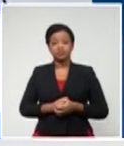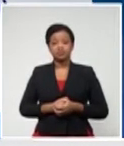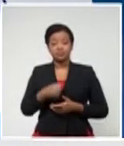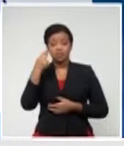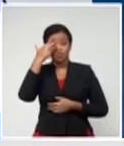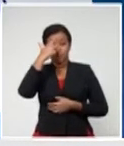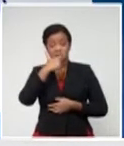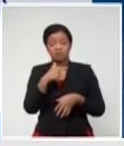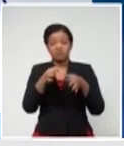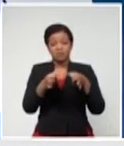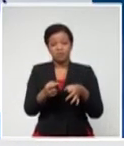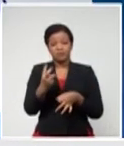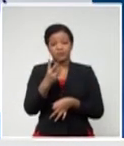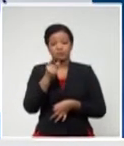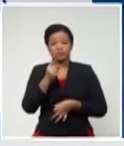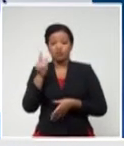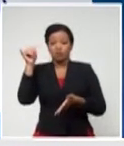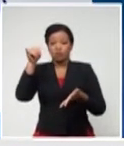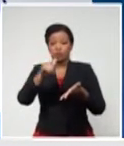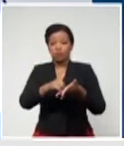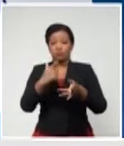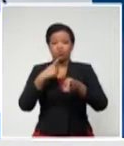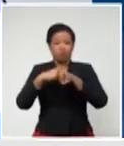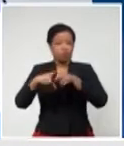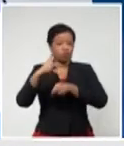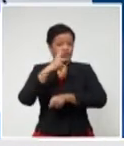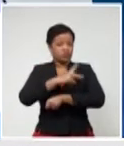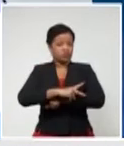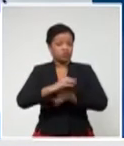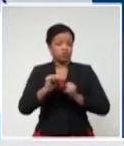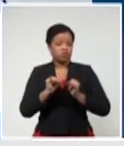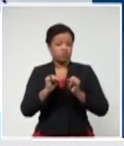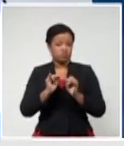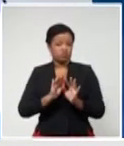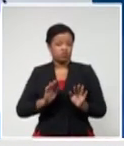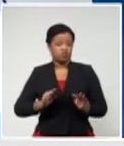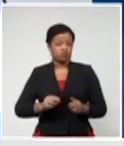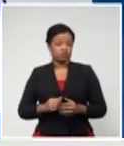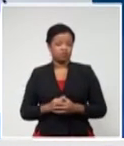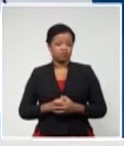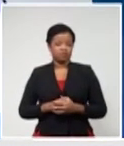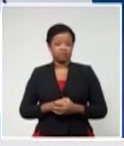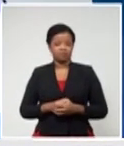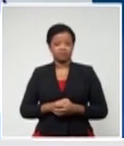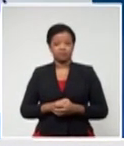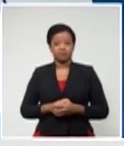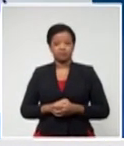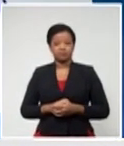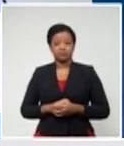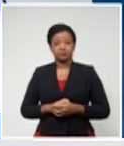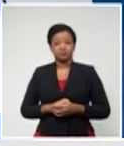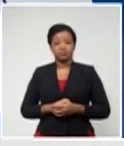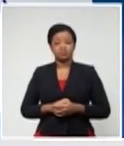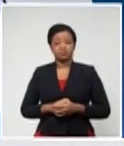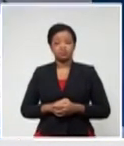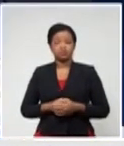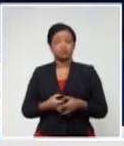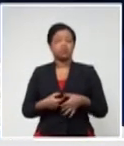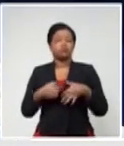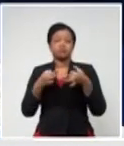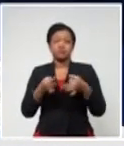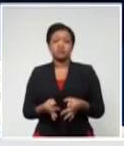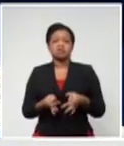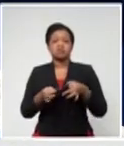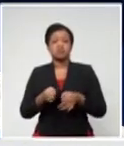imported cases, to which I made reference at the beginning of this briefing. As I always say, these are people who haven't